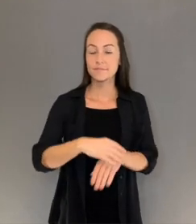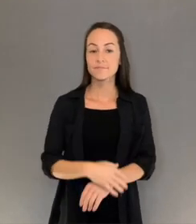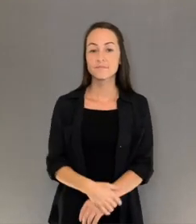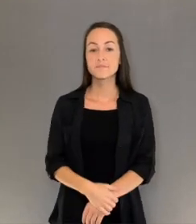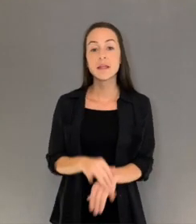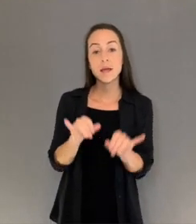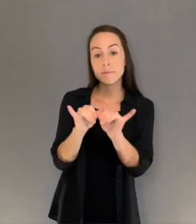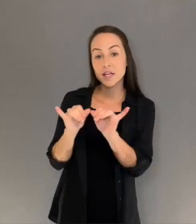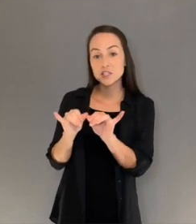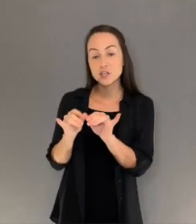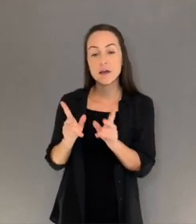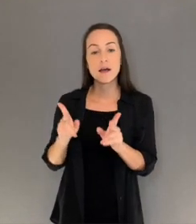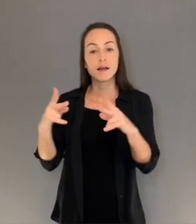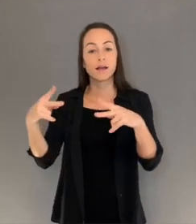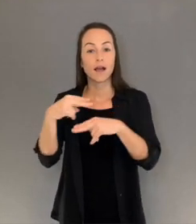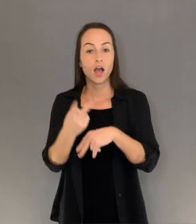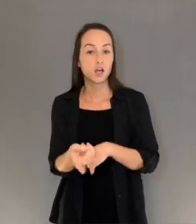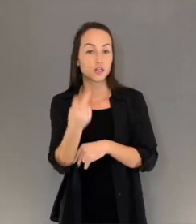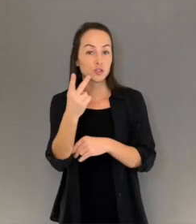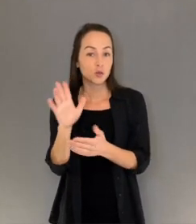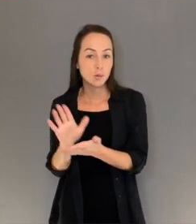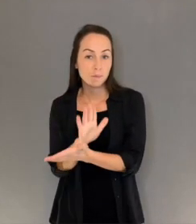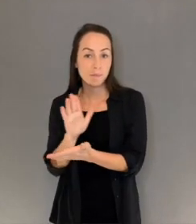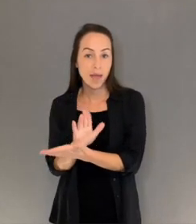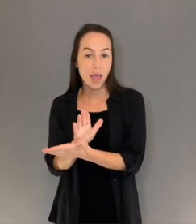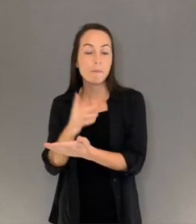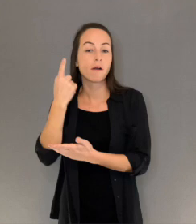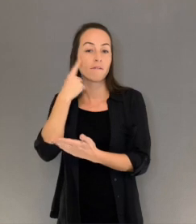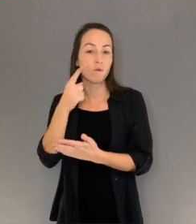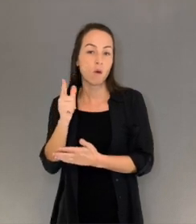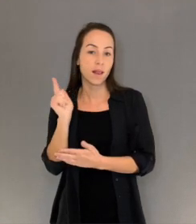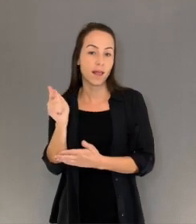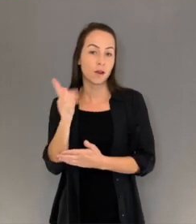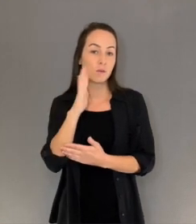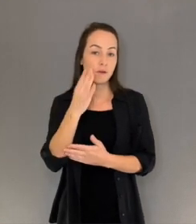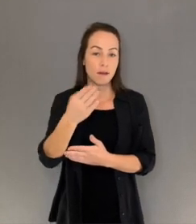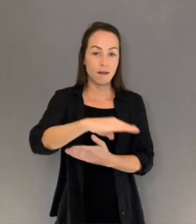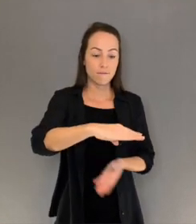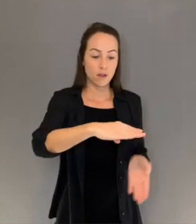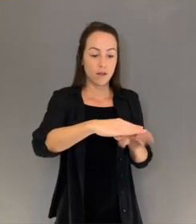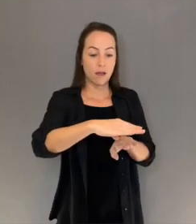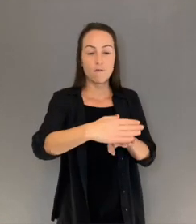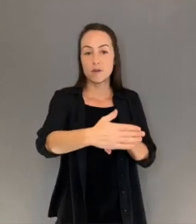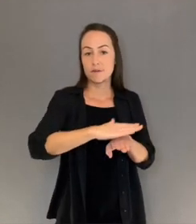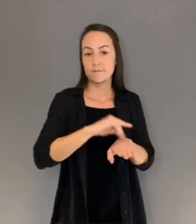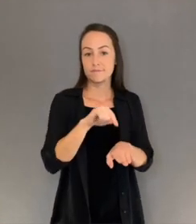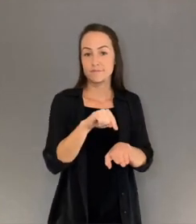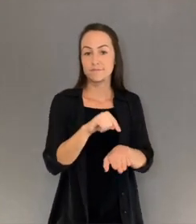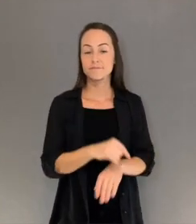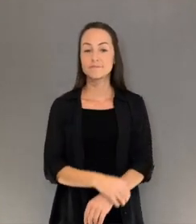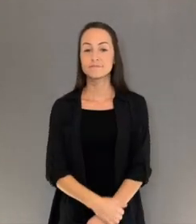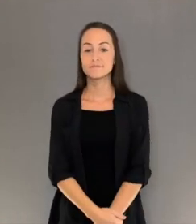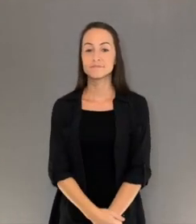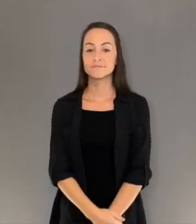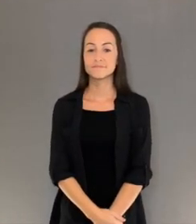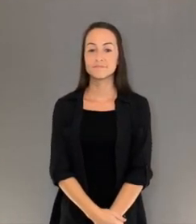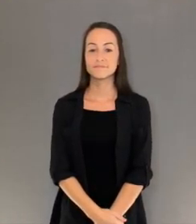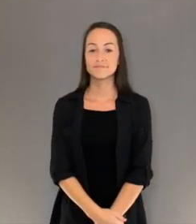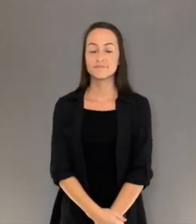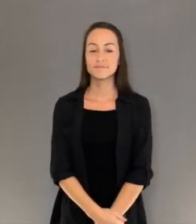Measure and cut out 2 pieces of paper to cover the paper bag flap and the majority of the paper bag body.